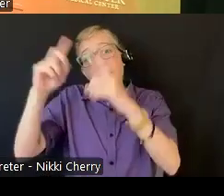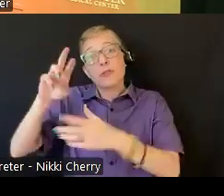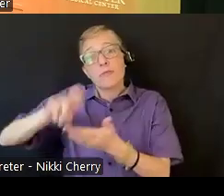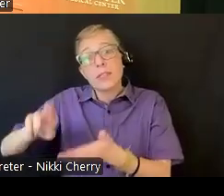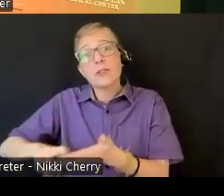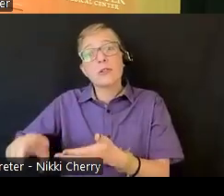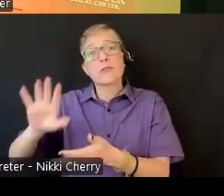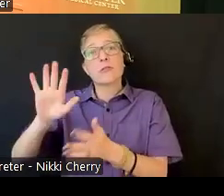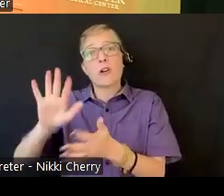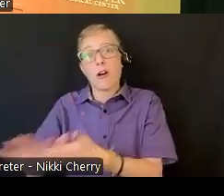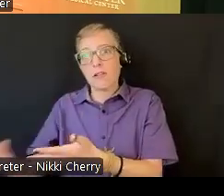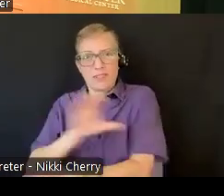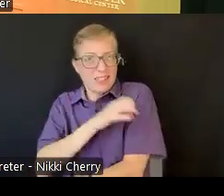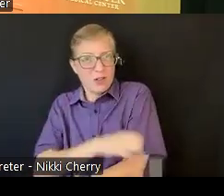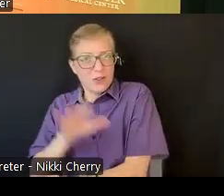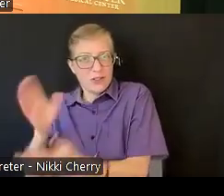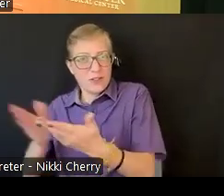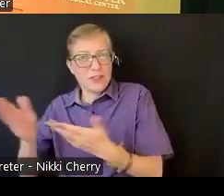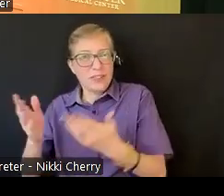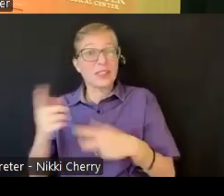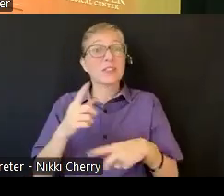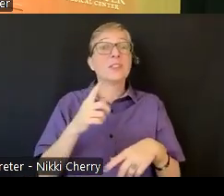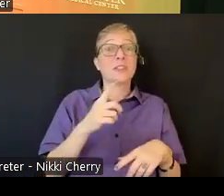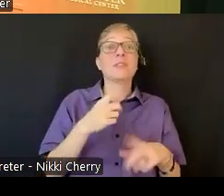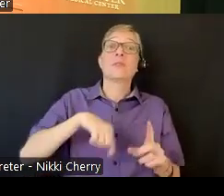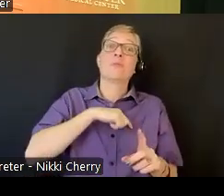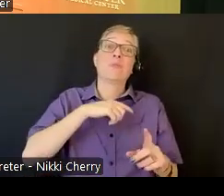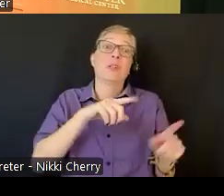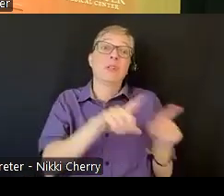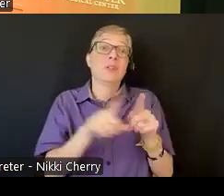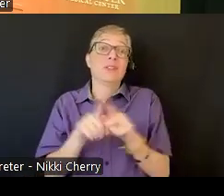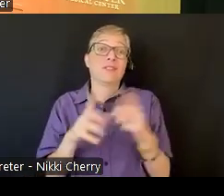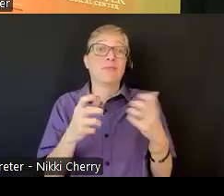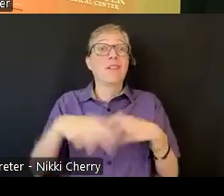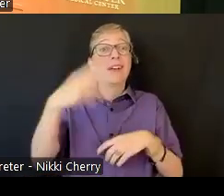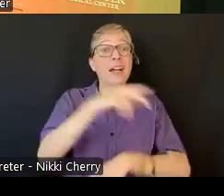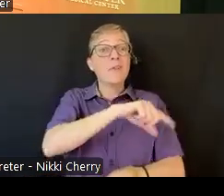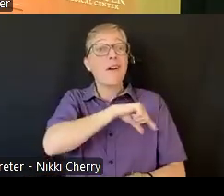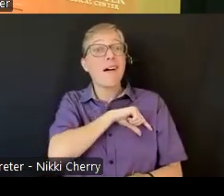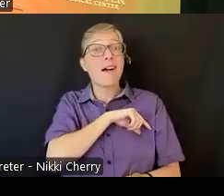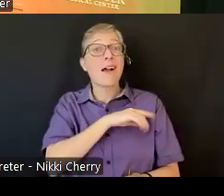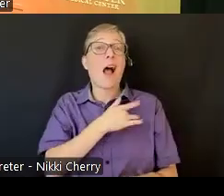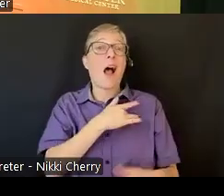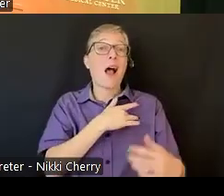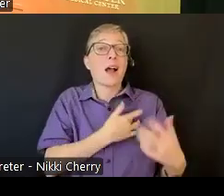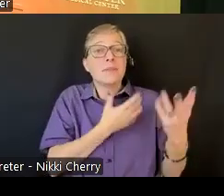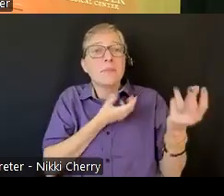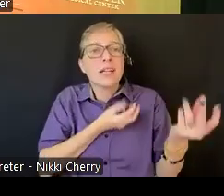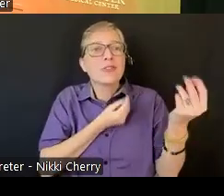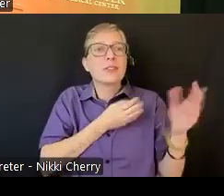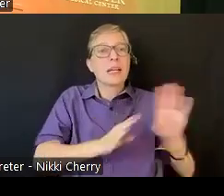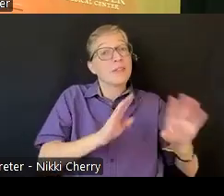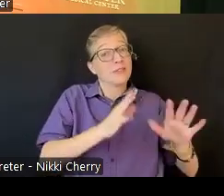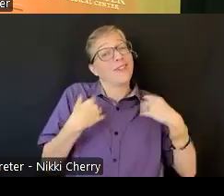our community, powered by our world-class researchers and teachers and clinicians, and do our best while keeping